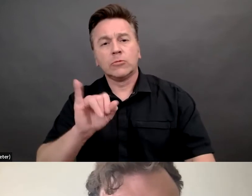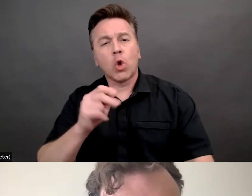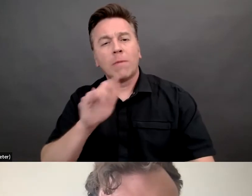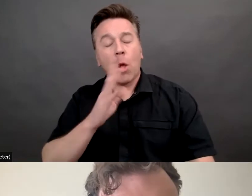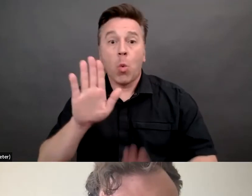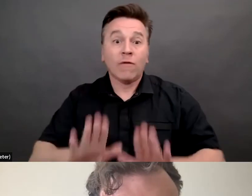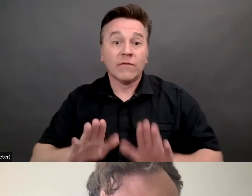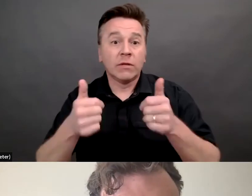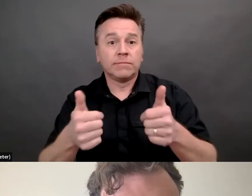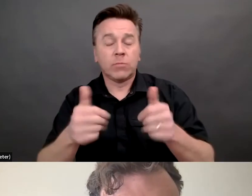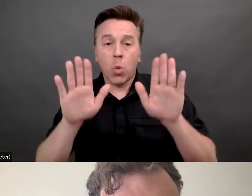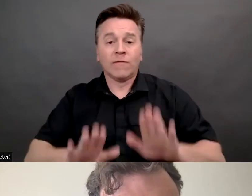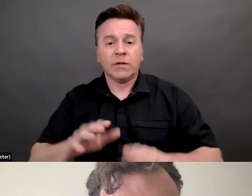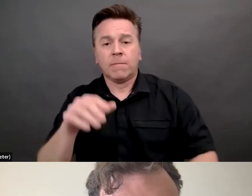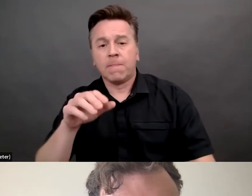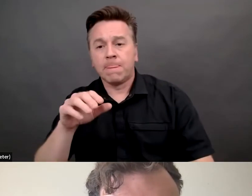Wonderful. Wonderful.